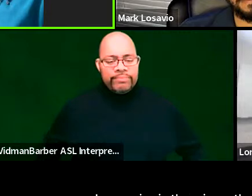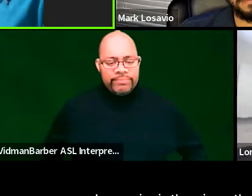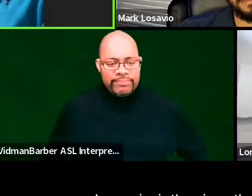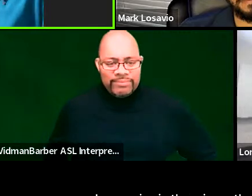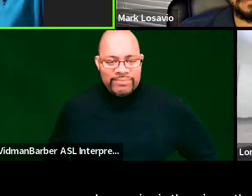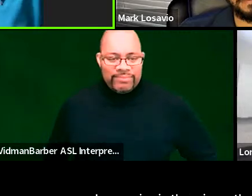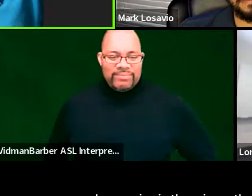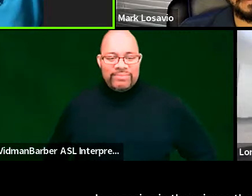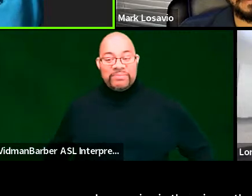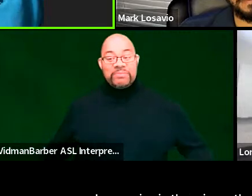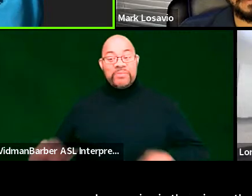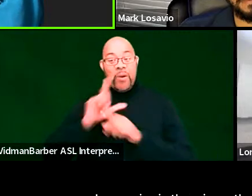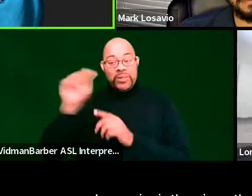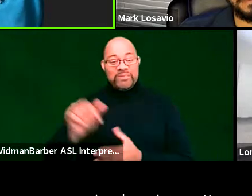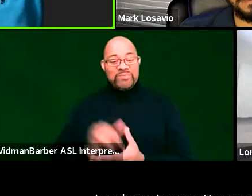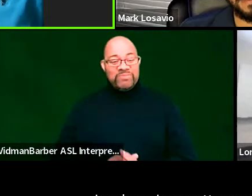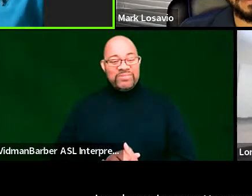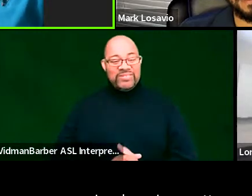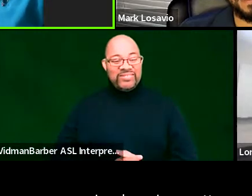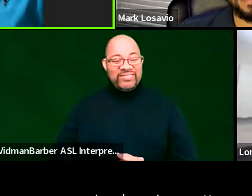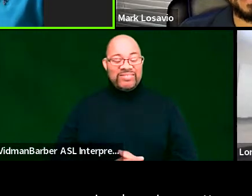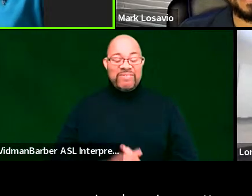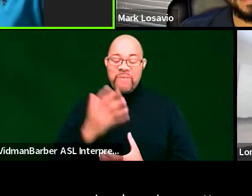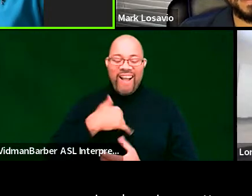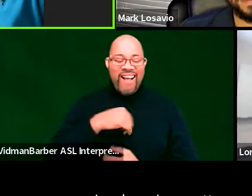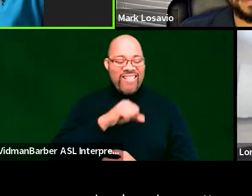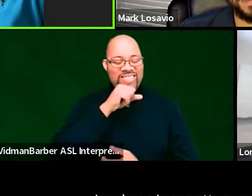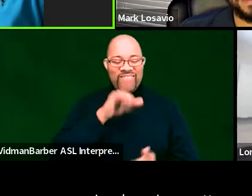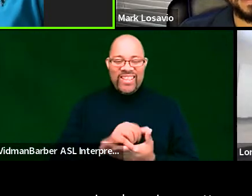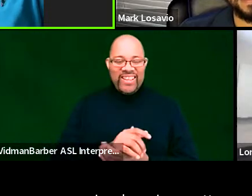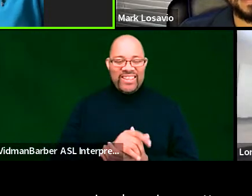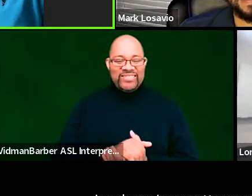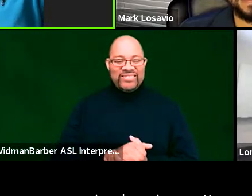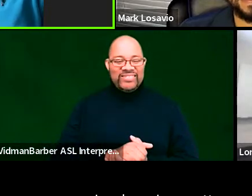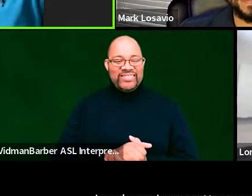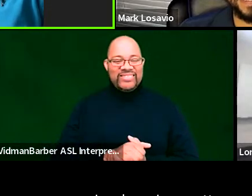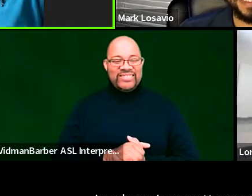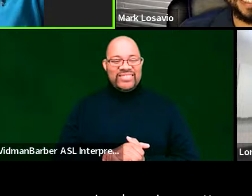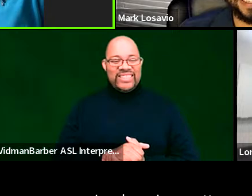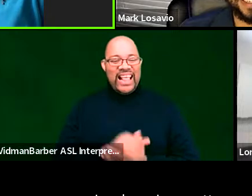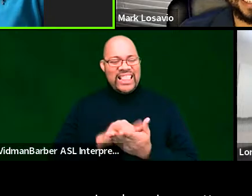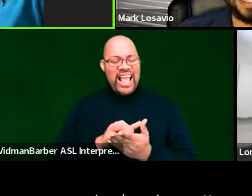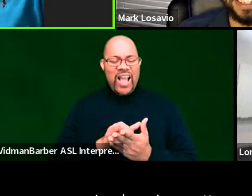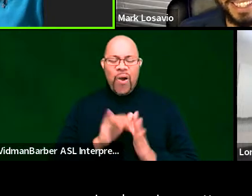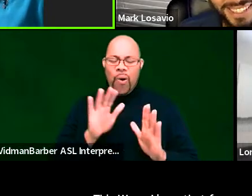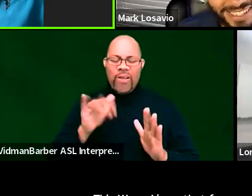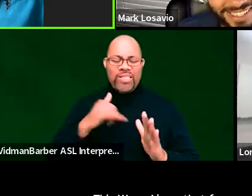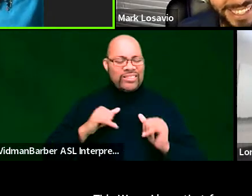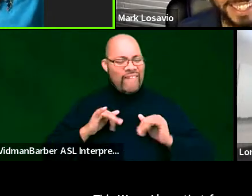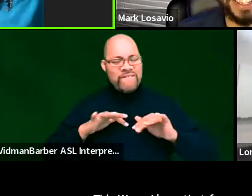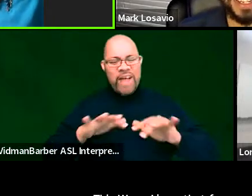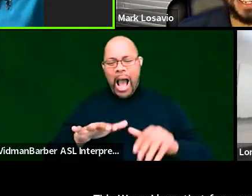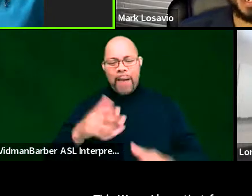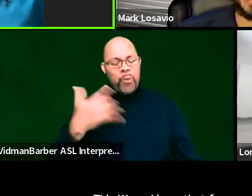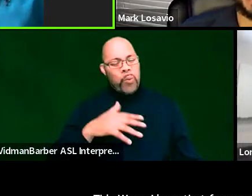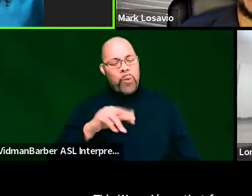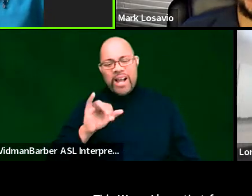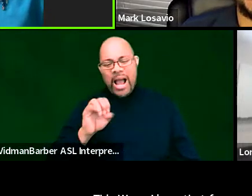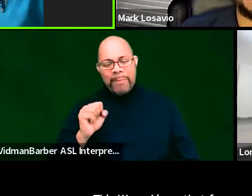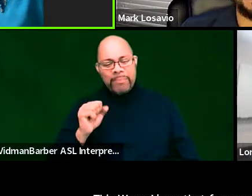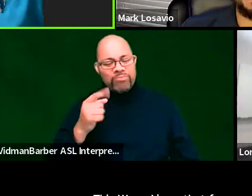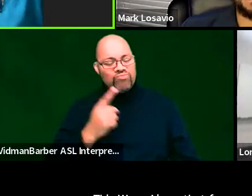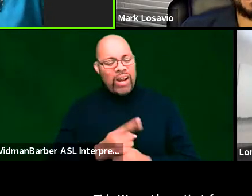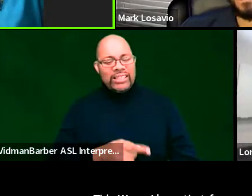Awesome. That's, wow. I love that for you. That's a vibe. That sounds like a vibe for real. The